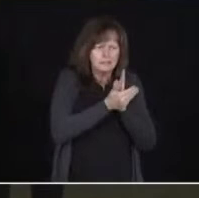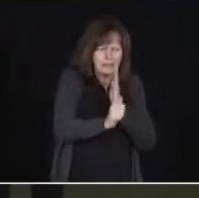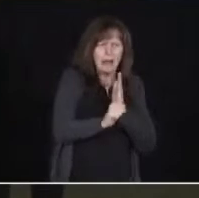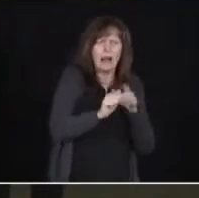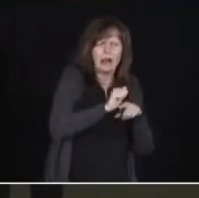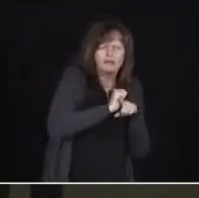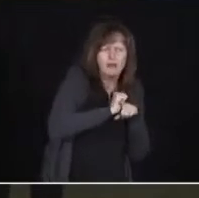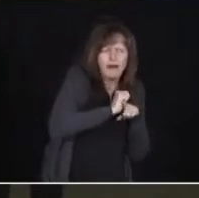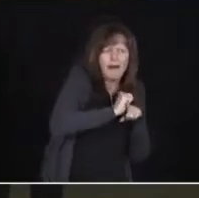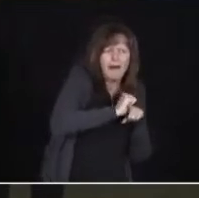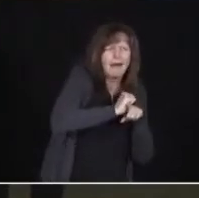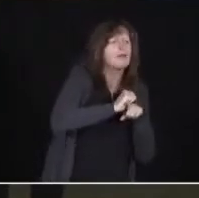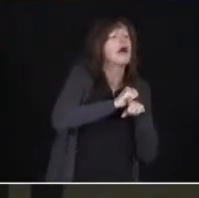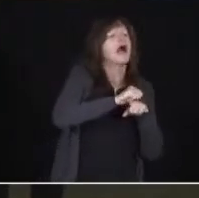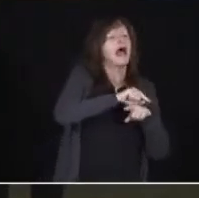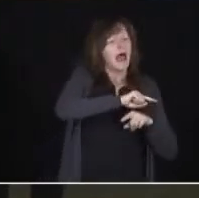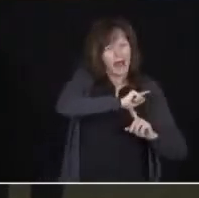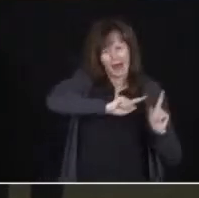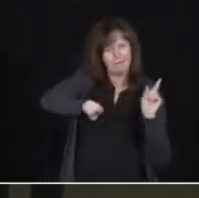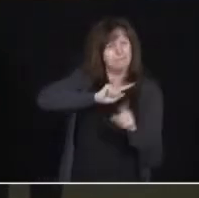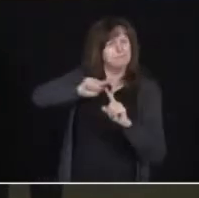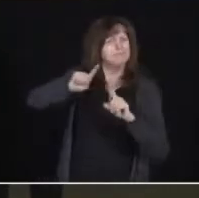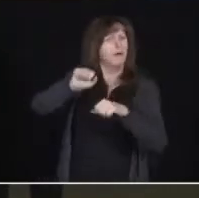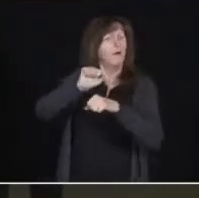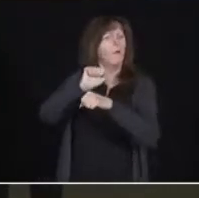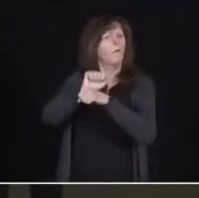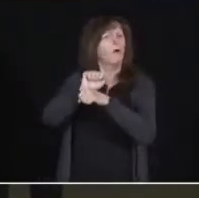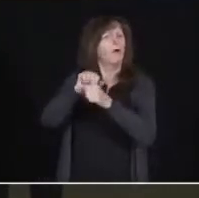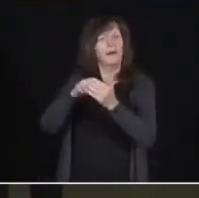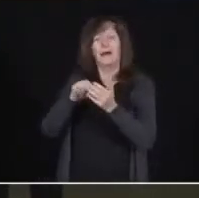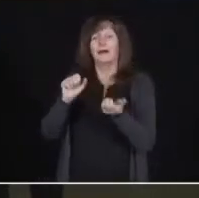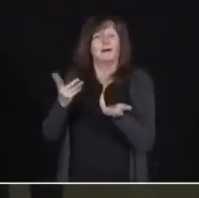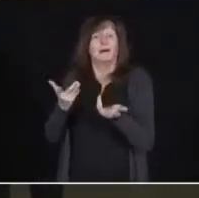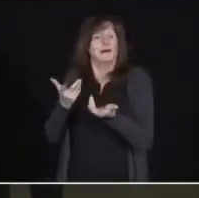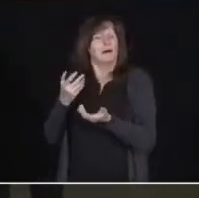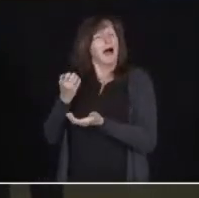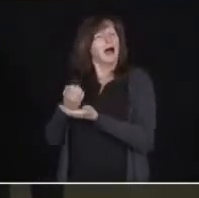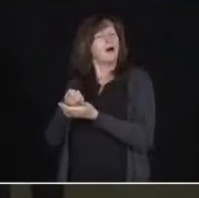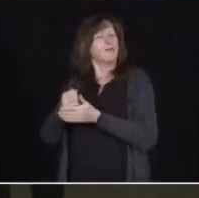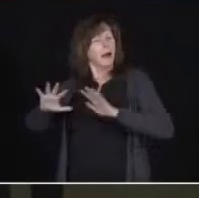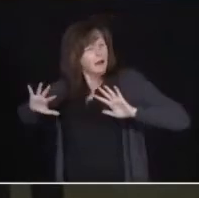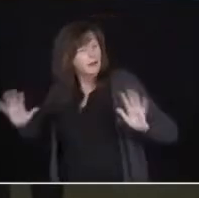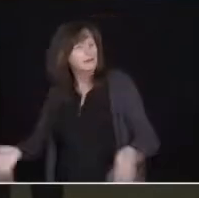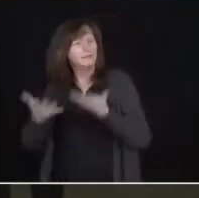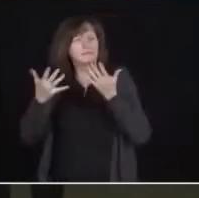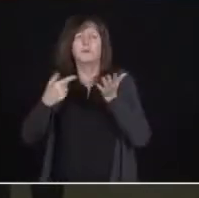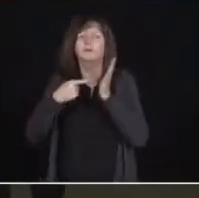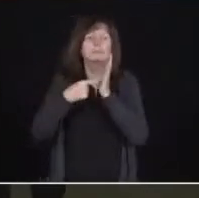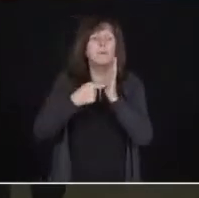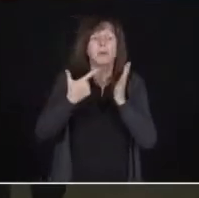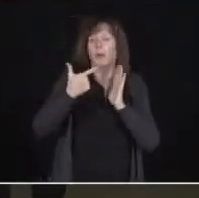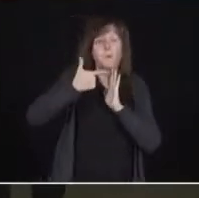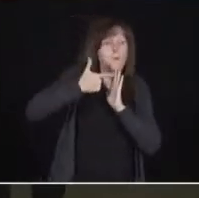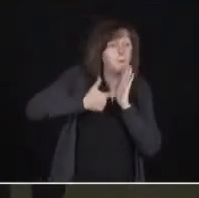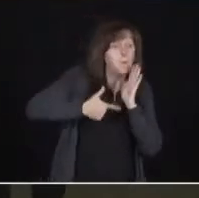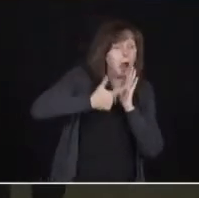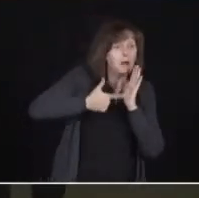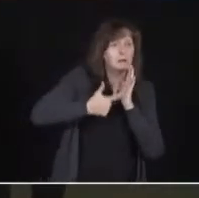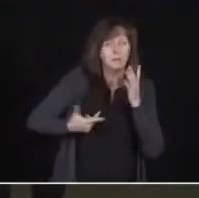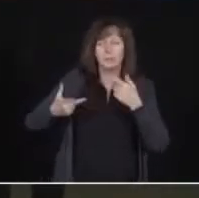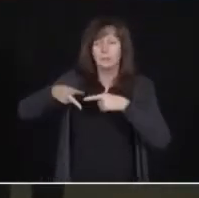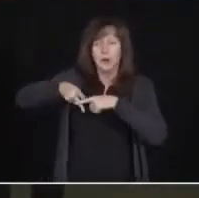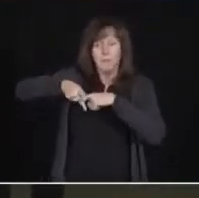economic recovery. We have to train the welders, electricians, plumbers, and construction workers we